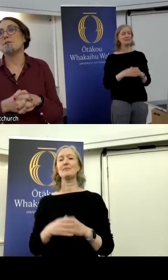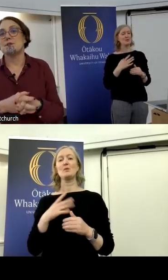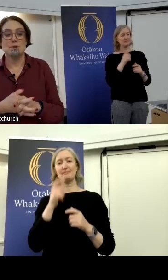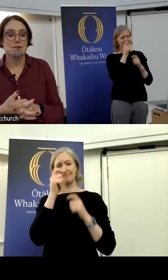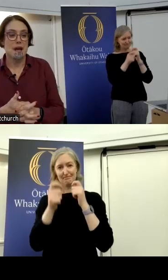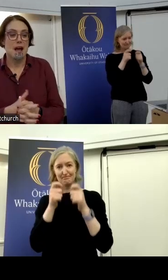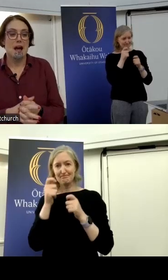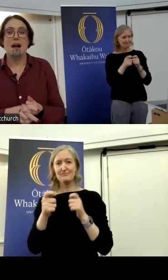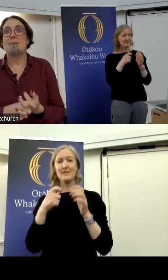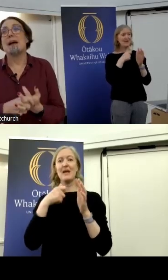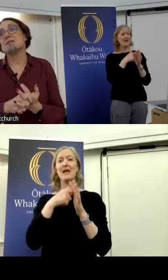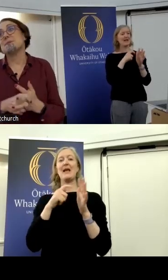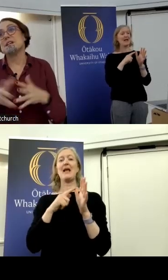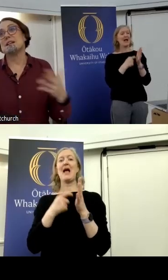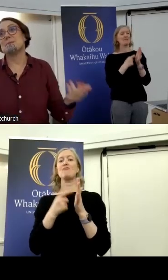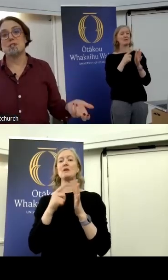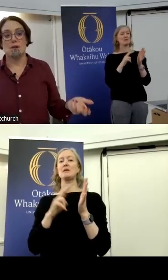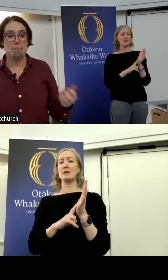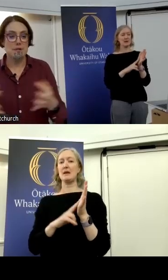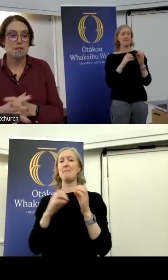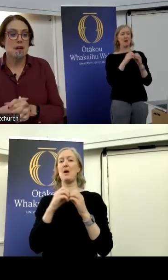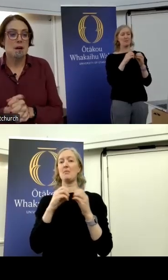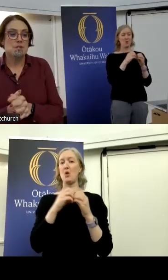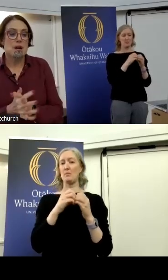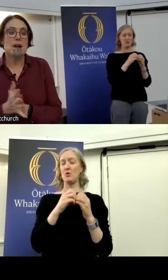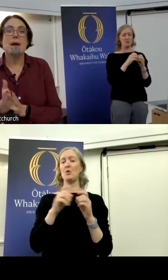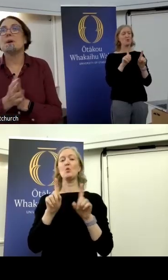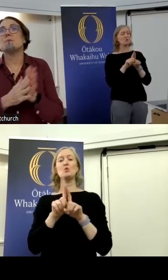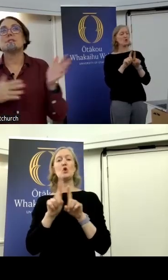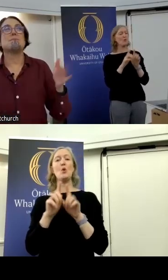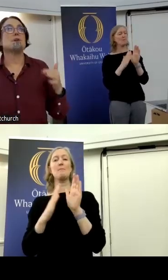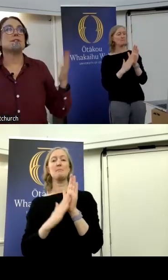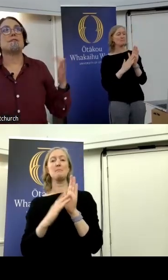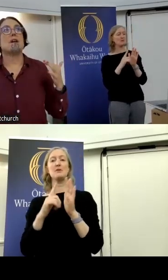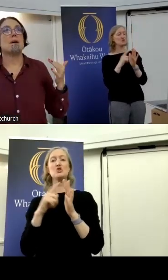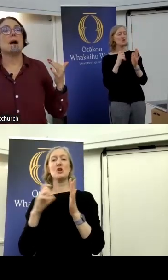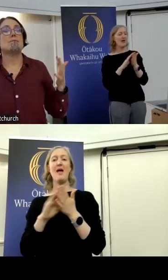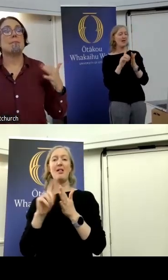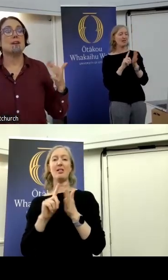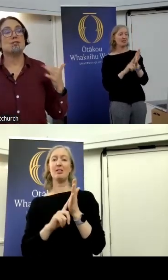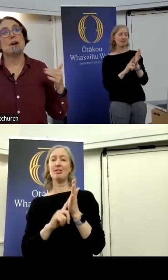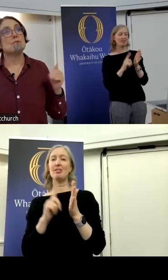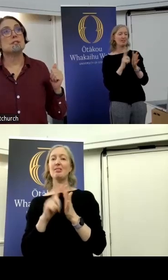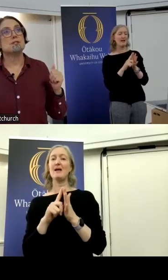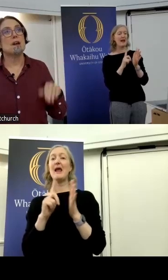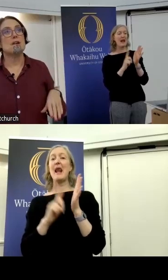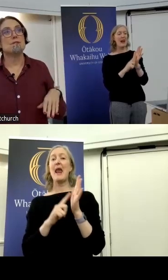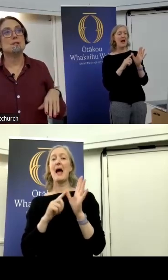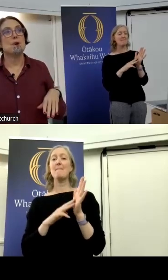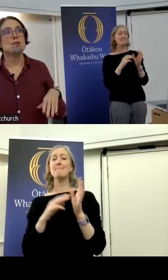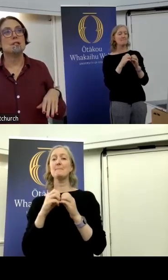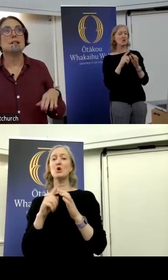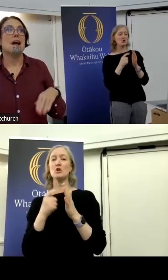Karen Bartholomew and in particular Michelle Lambert. Michelle Lambert was the project fellow, manager and research